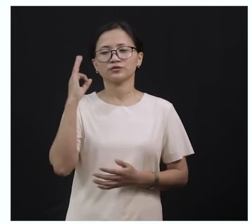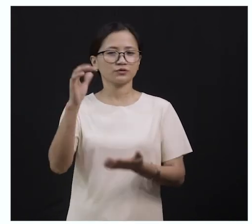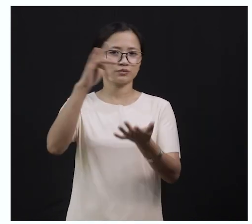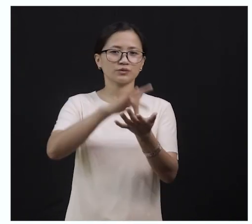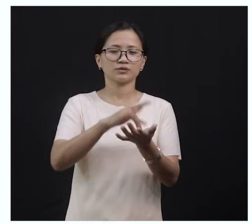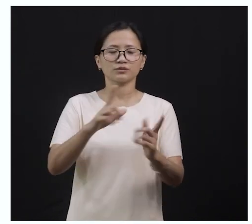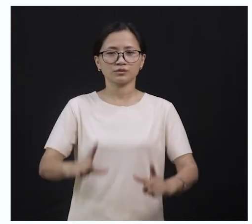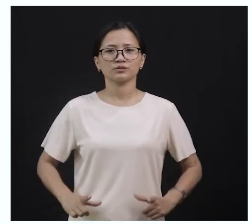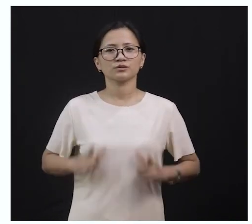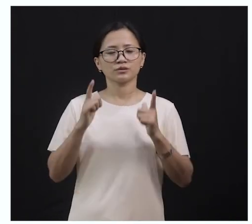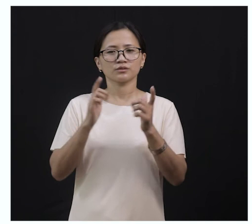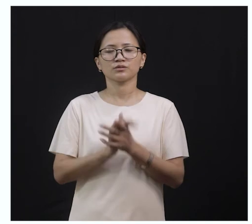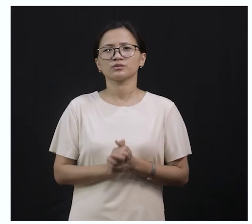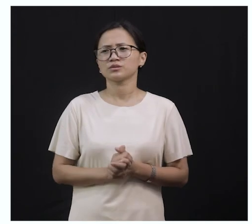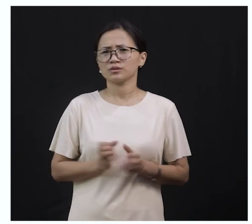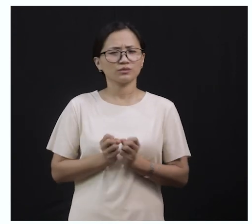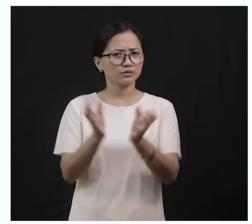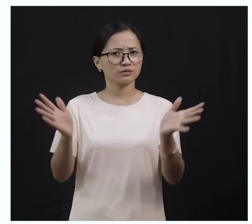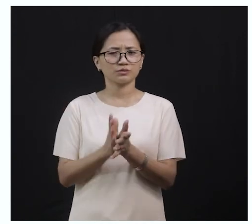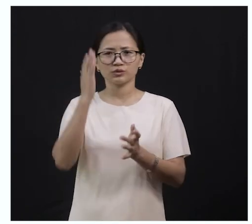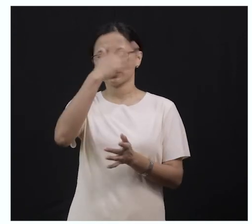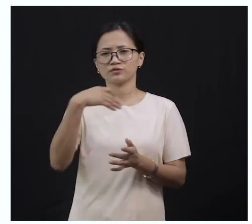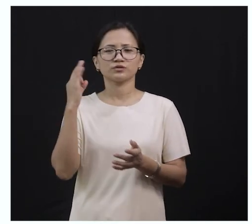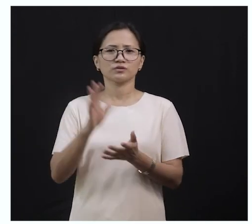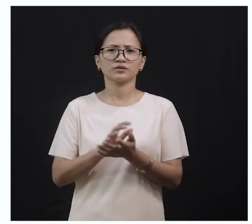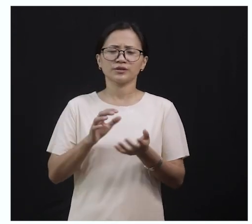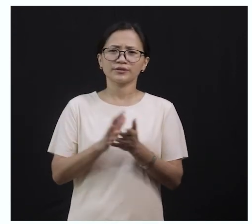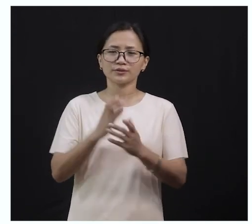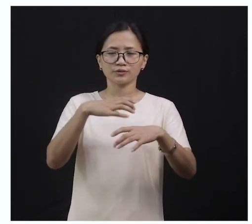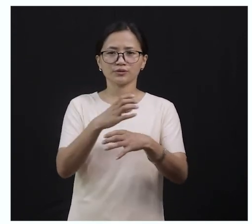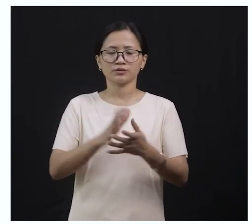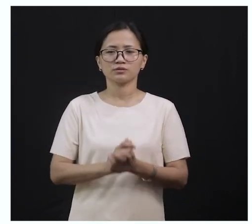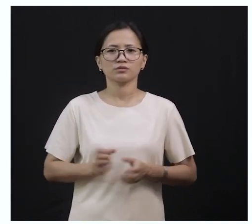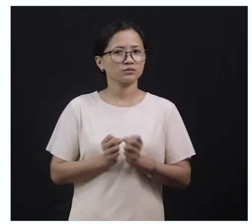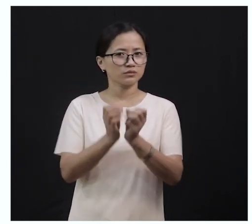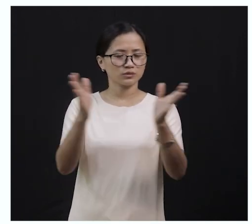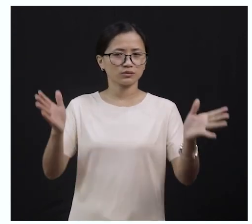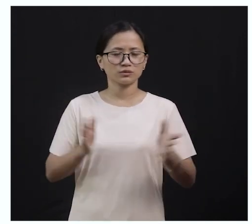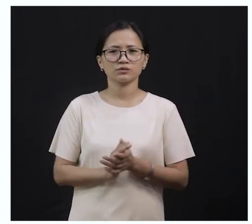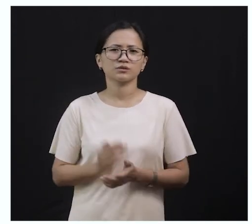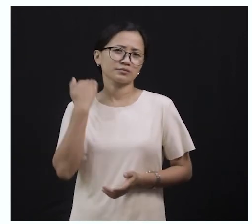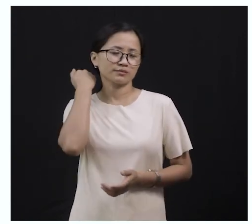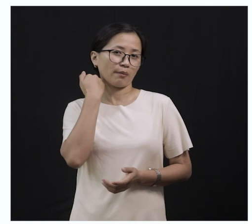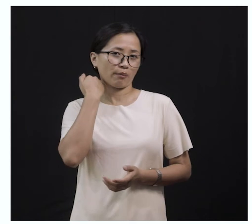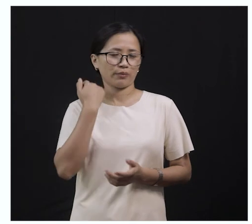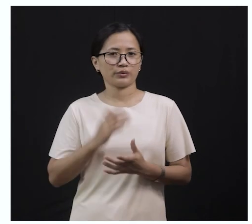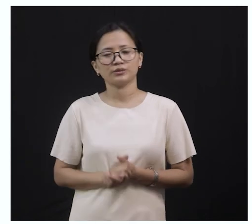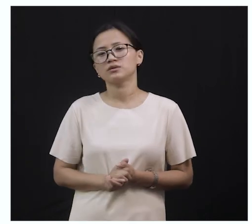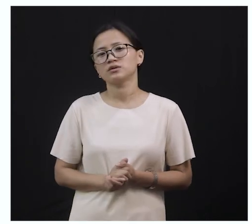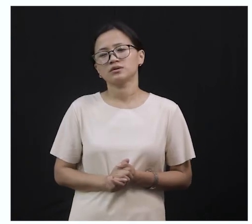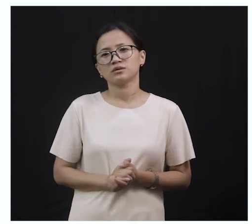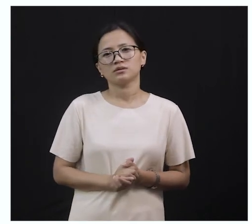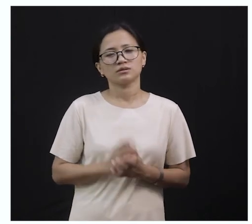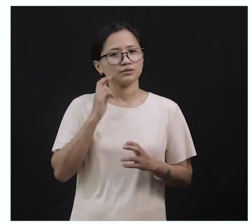right? Because without the beautiful creatures around, the earth will be boring. With just the human, it will be boring, right? There will be